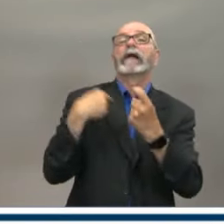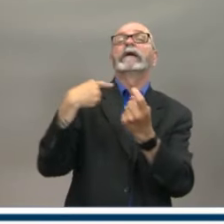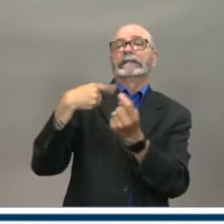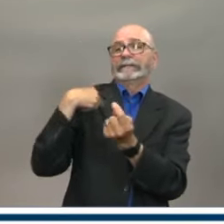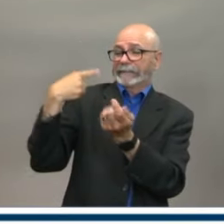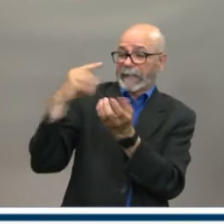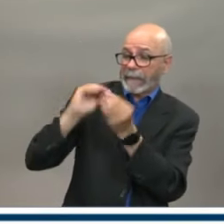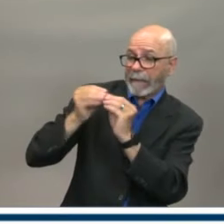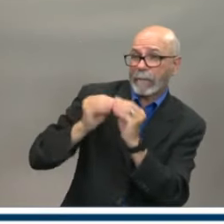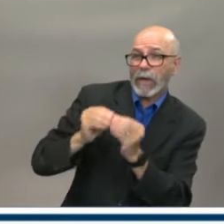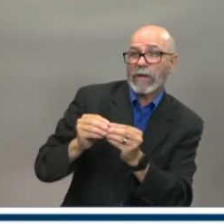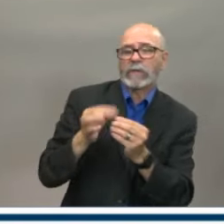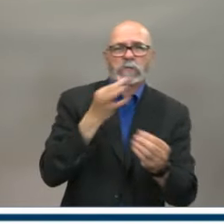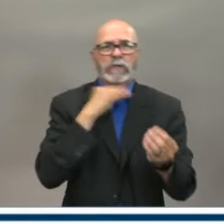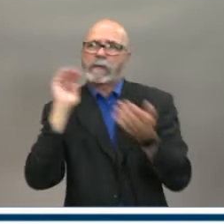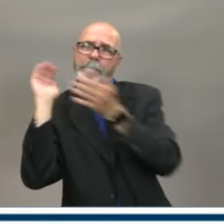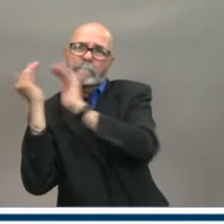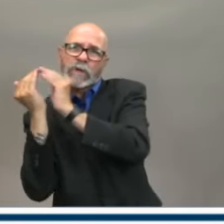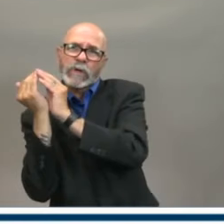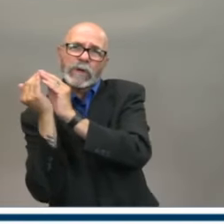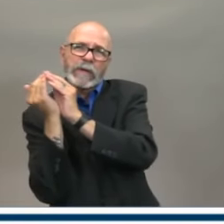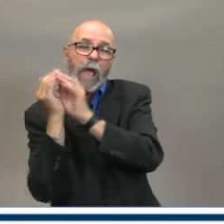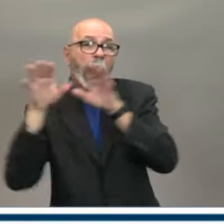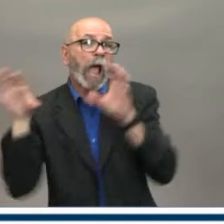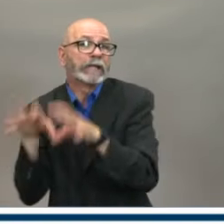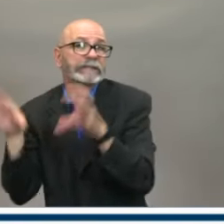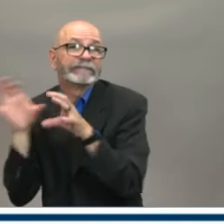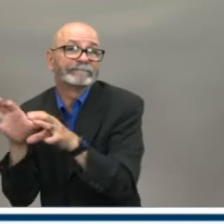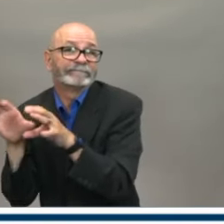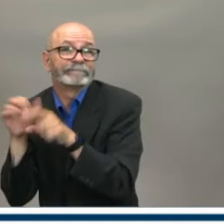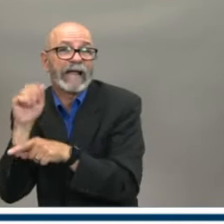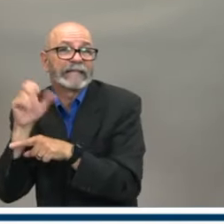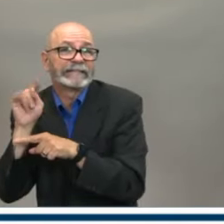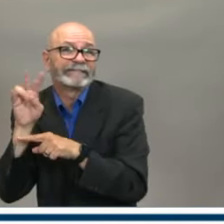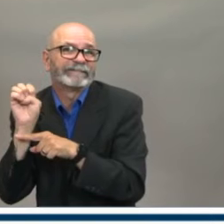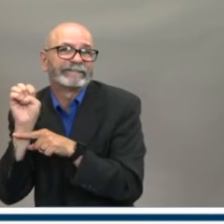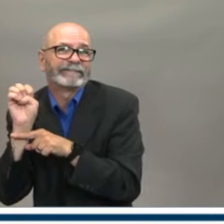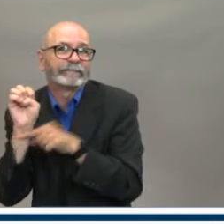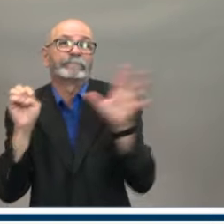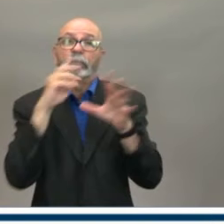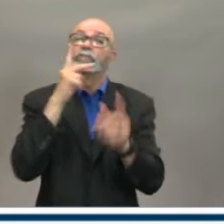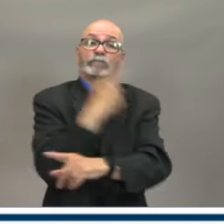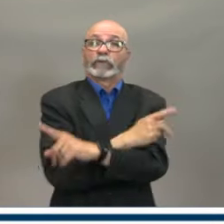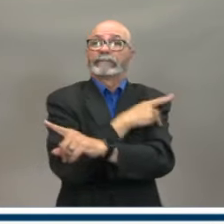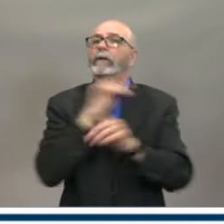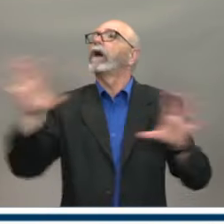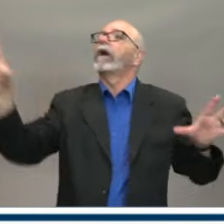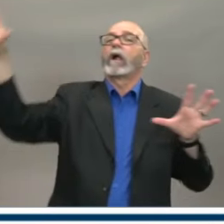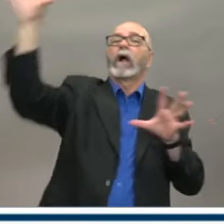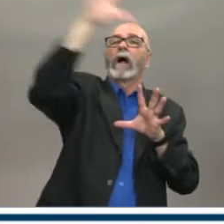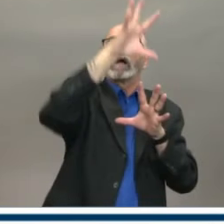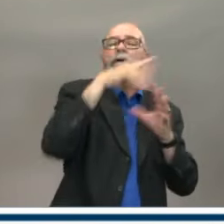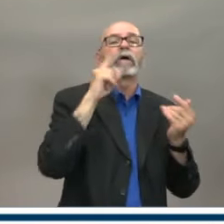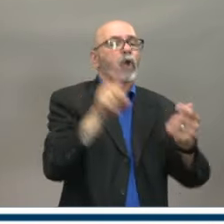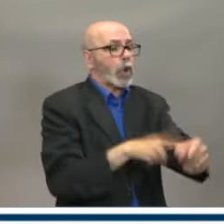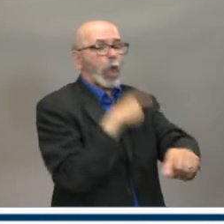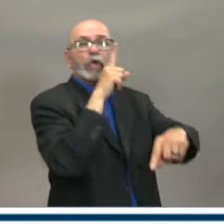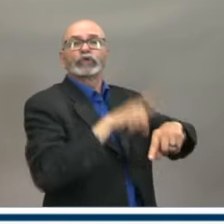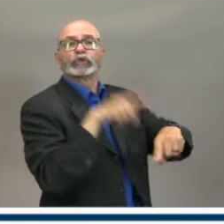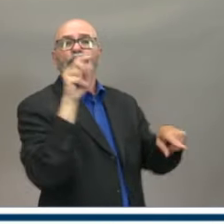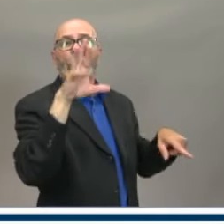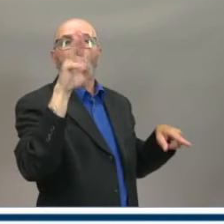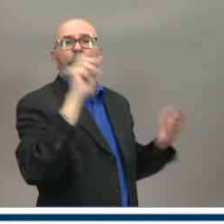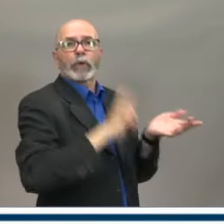cases provincially and the active cases in long-term care. Specifically, people questioning